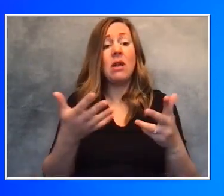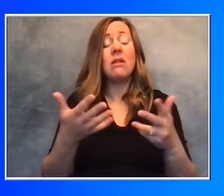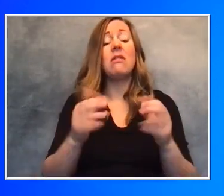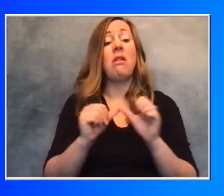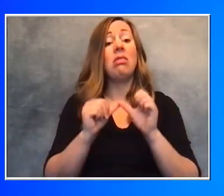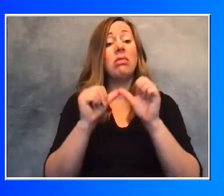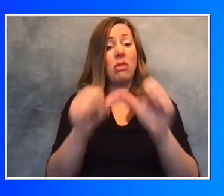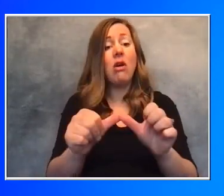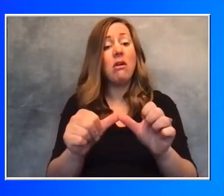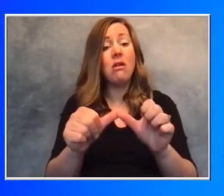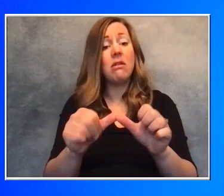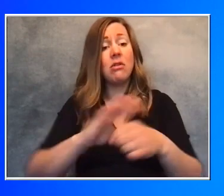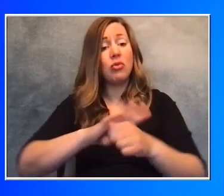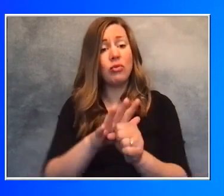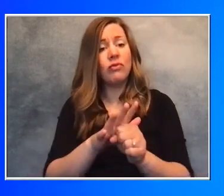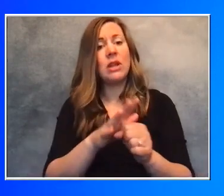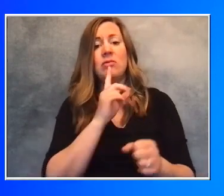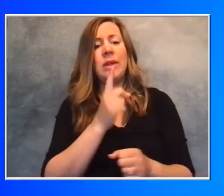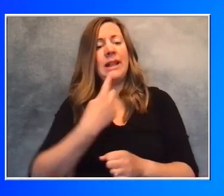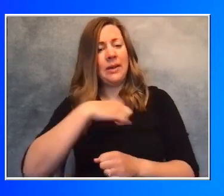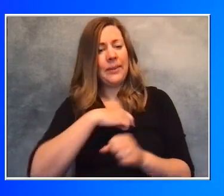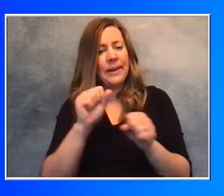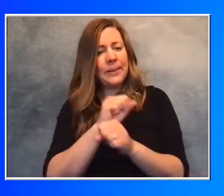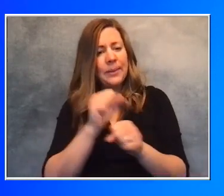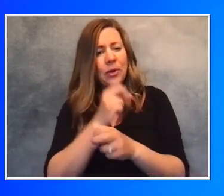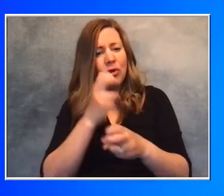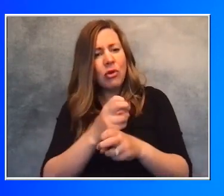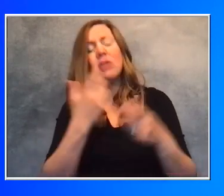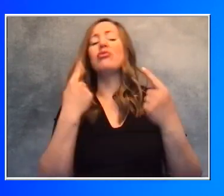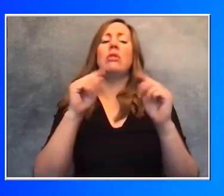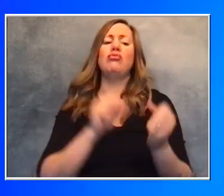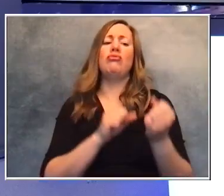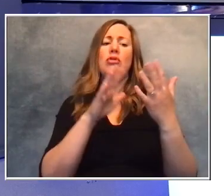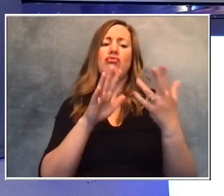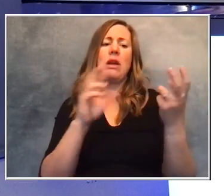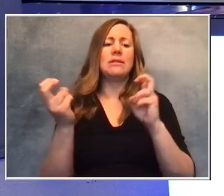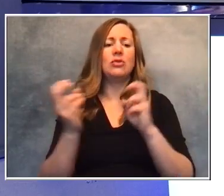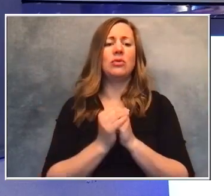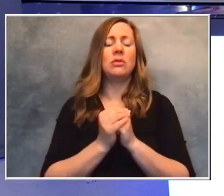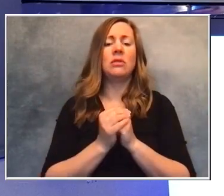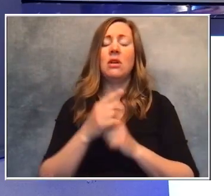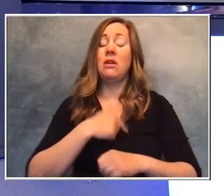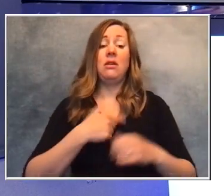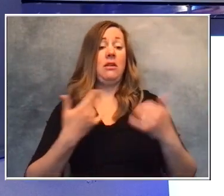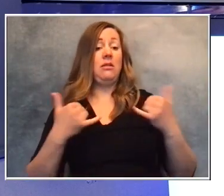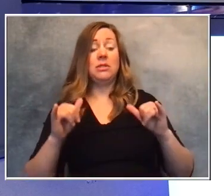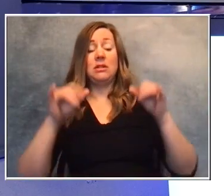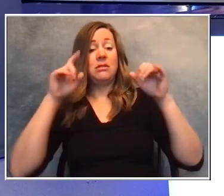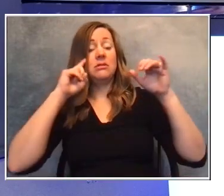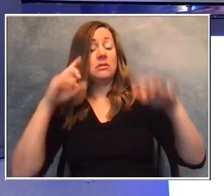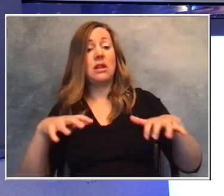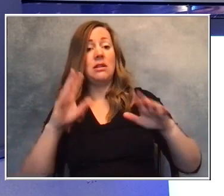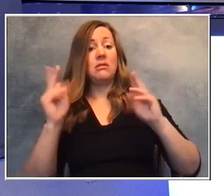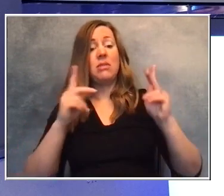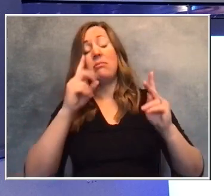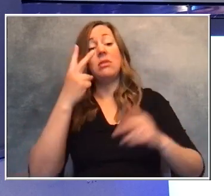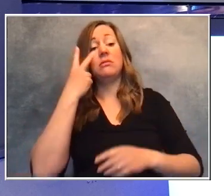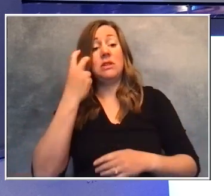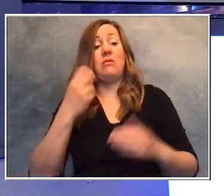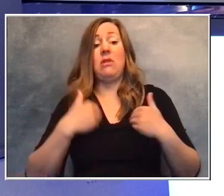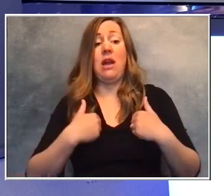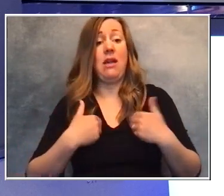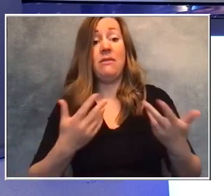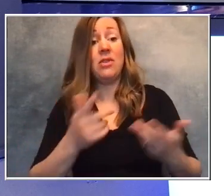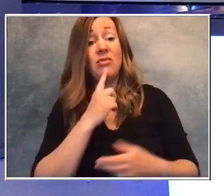we are working really, really hard to address this issue. You know, I'm still stunned that there are people who are doubters out there, and all I can say is there was a time when we had